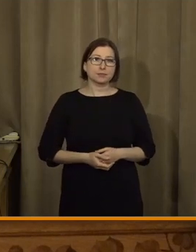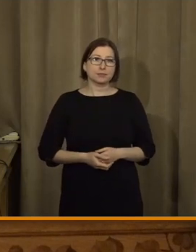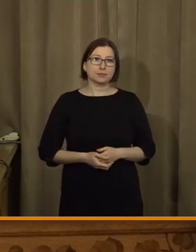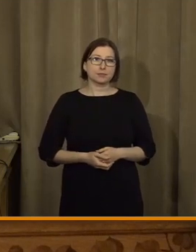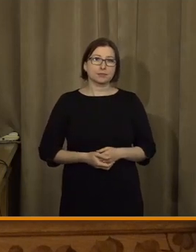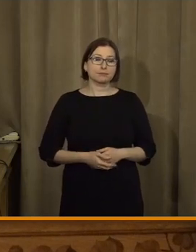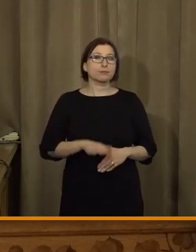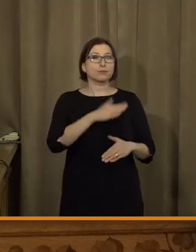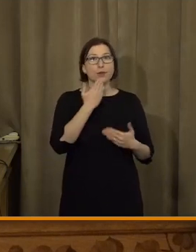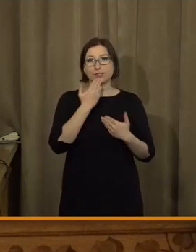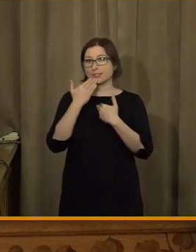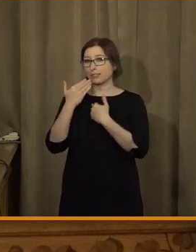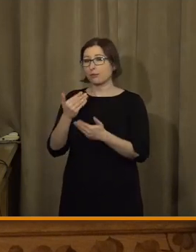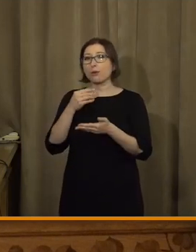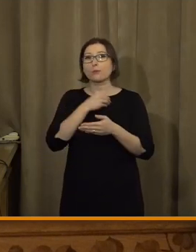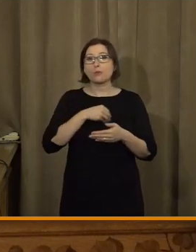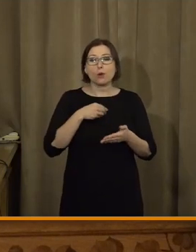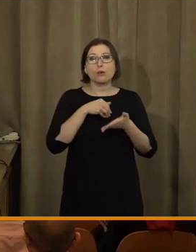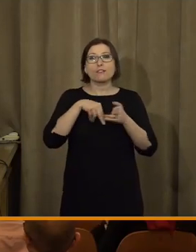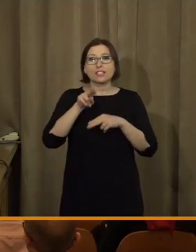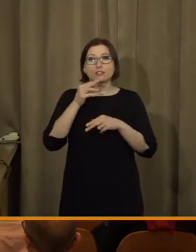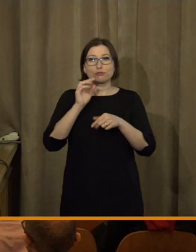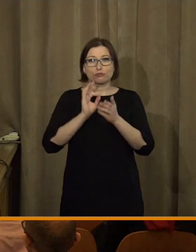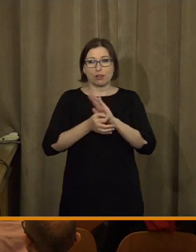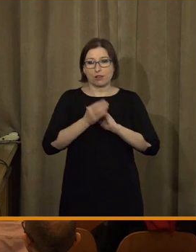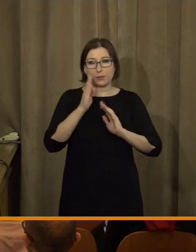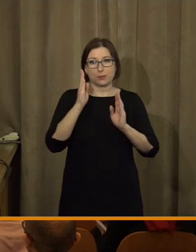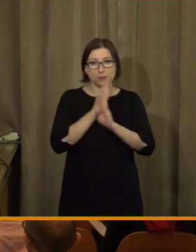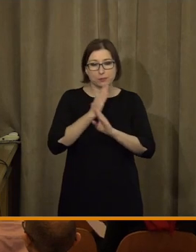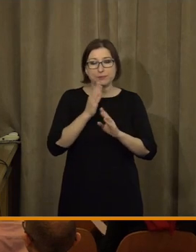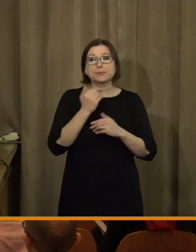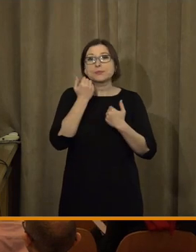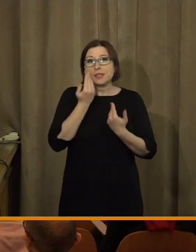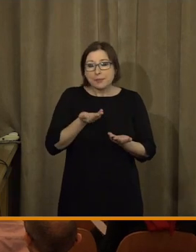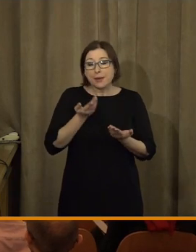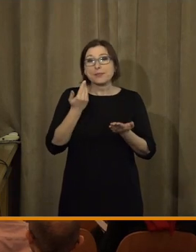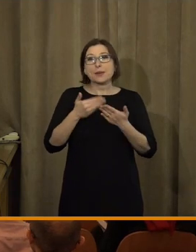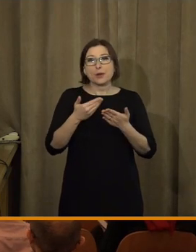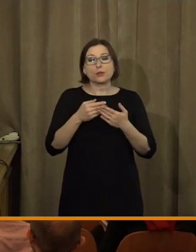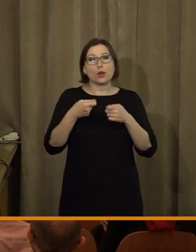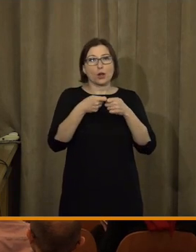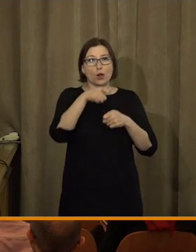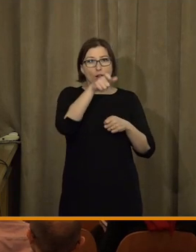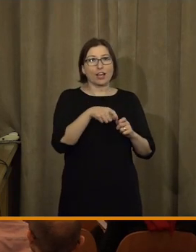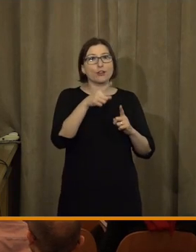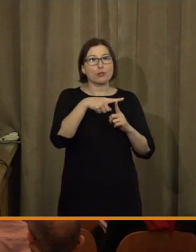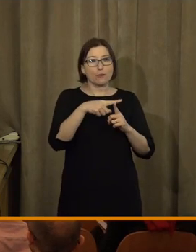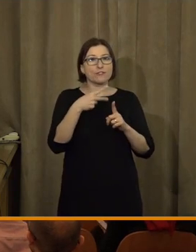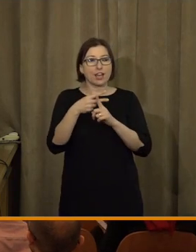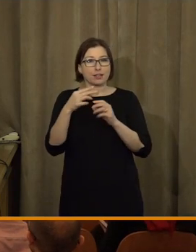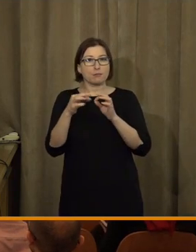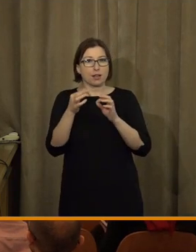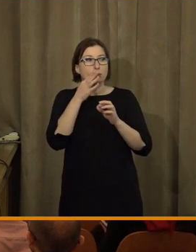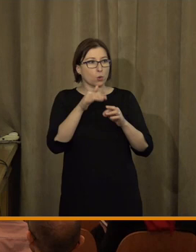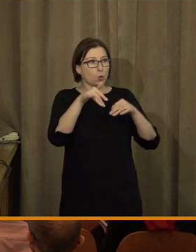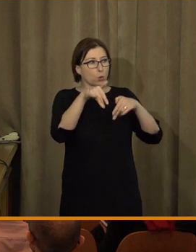Thank you very much. We have a lot But colleague Tom Frederick Blenning will